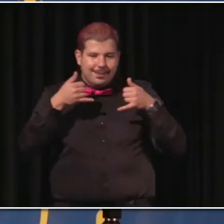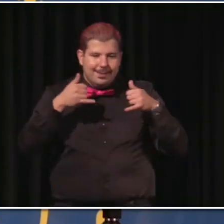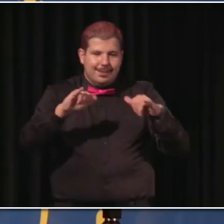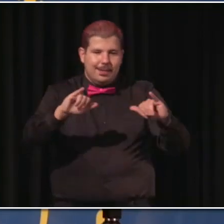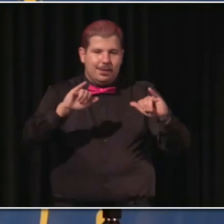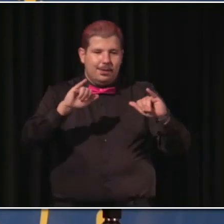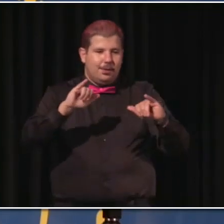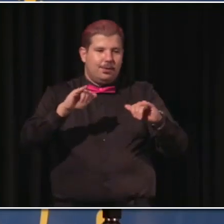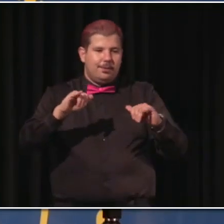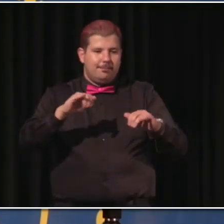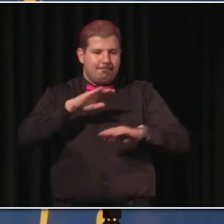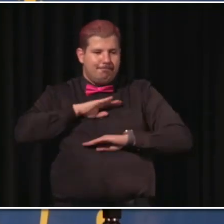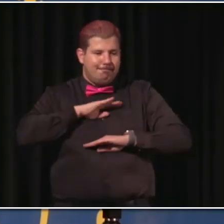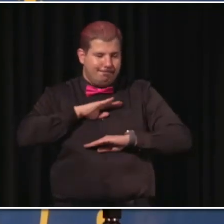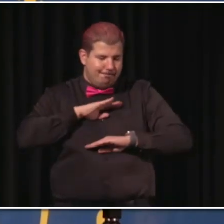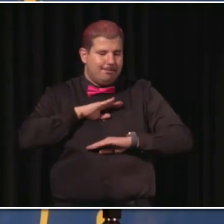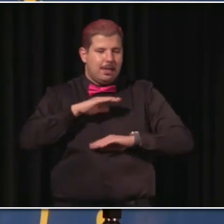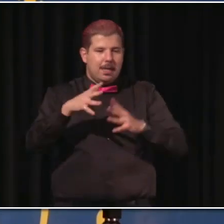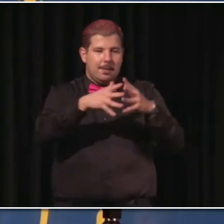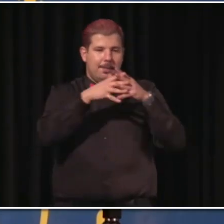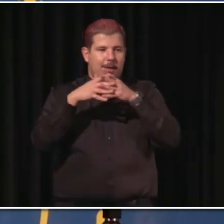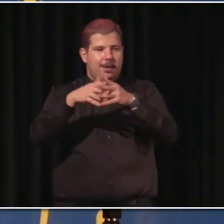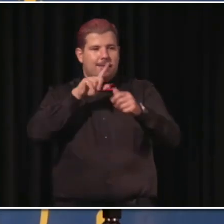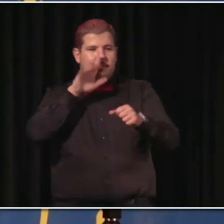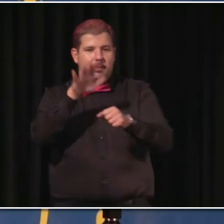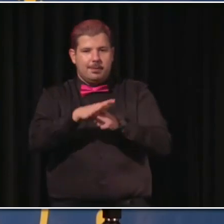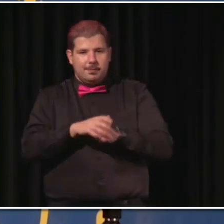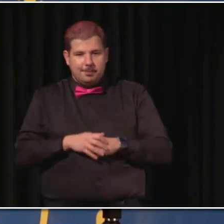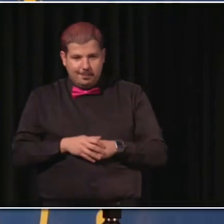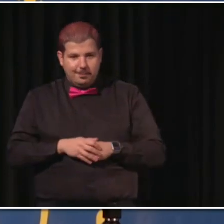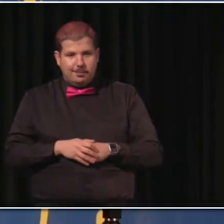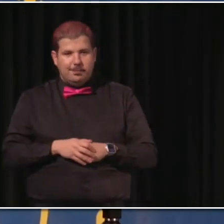still fulfill America's promise,